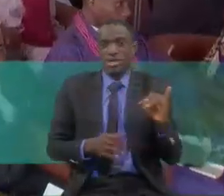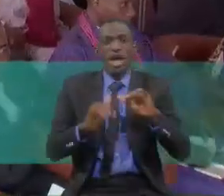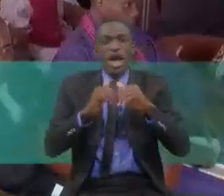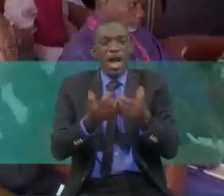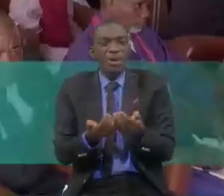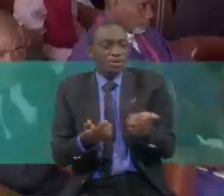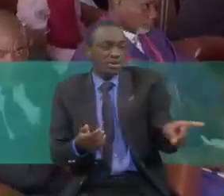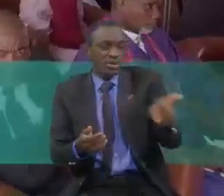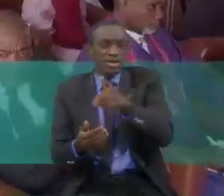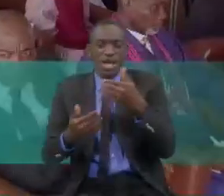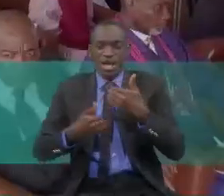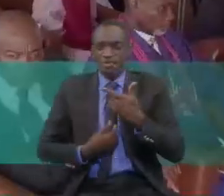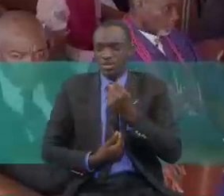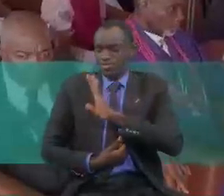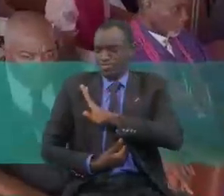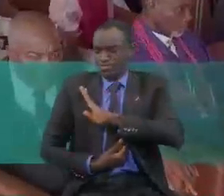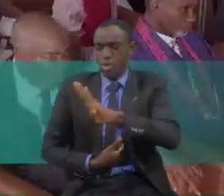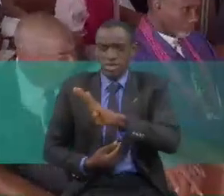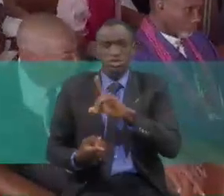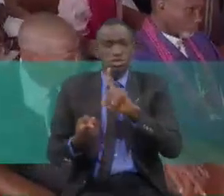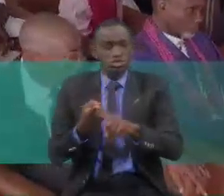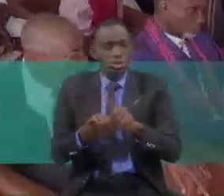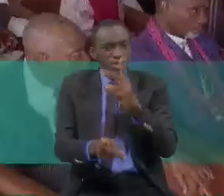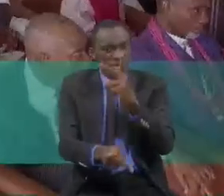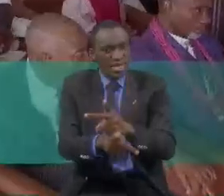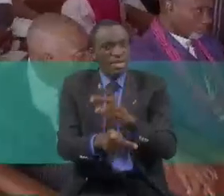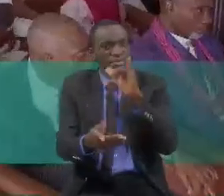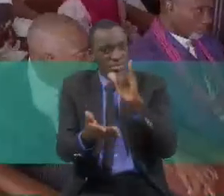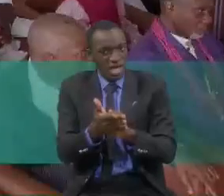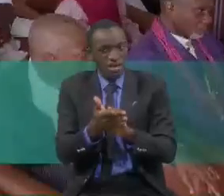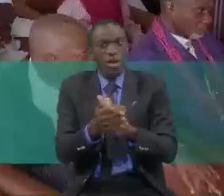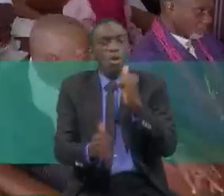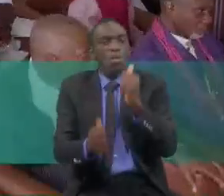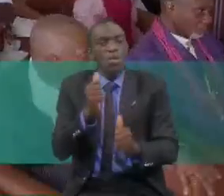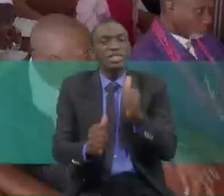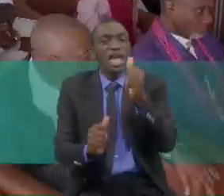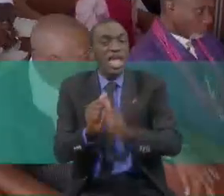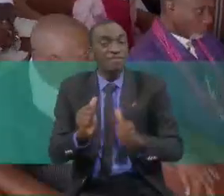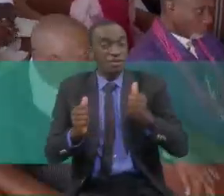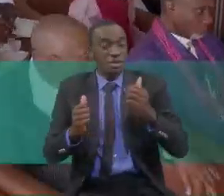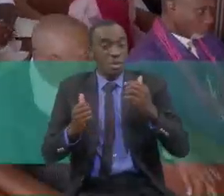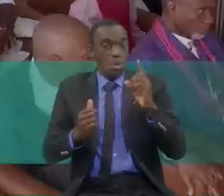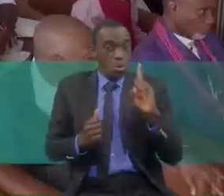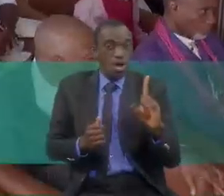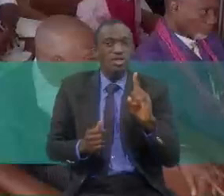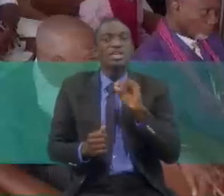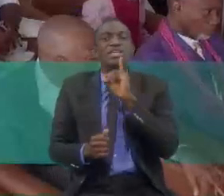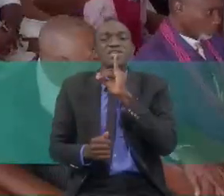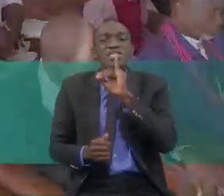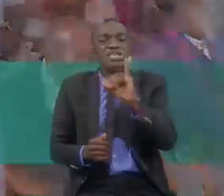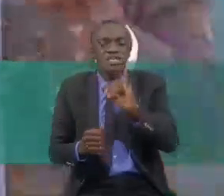fortitude that they will keep that which everybody is negative